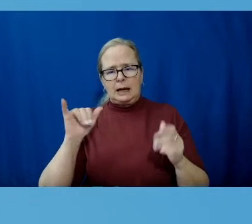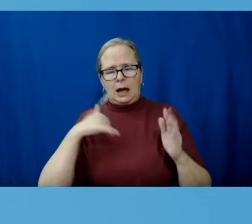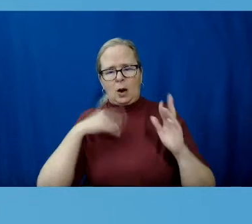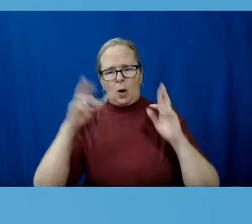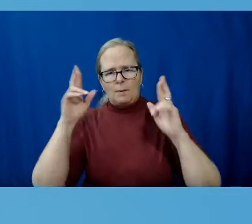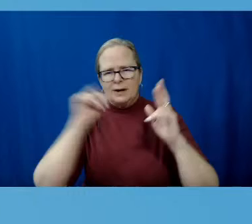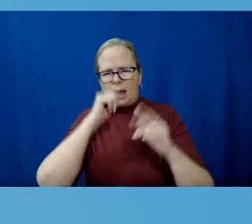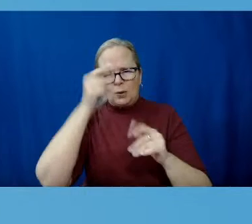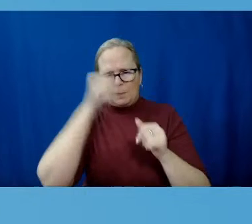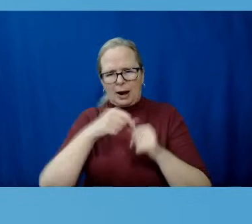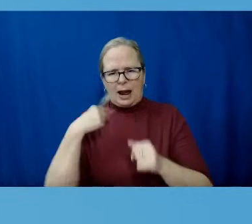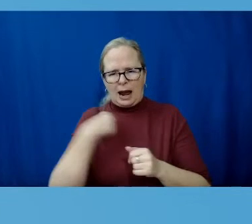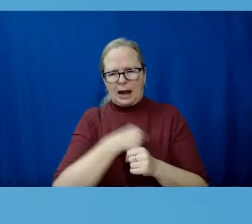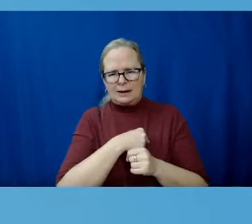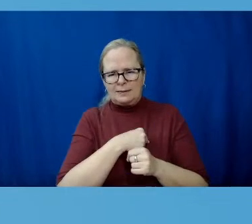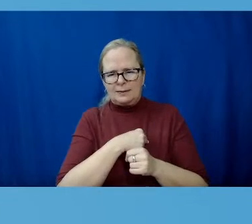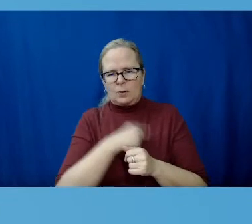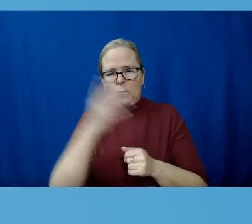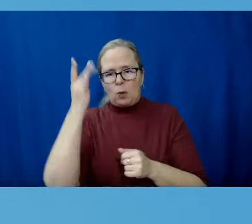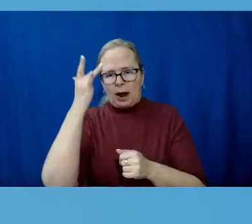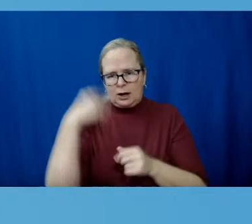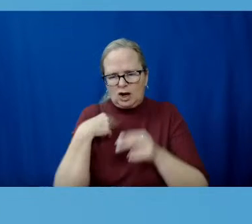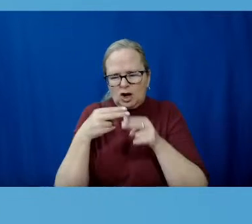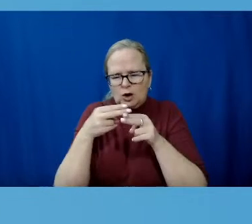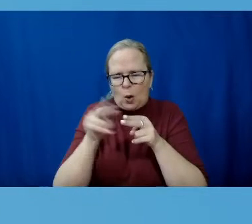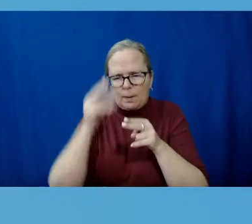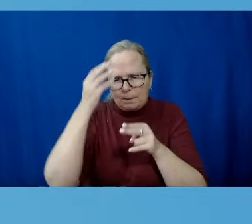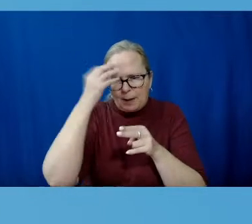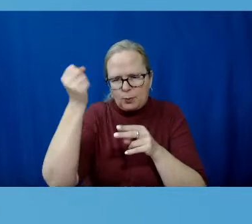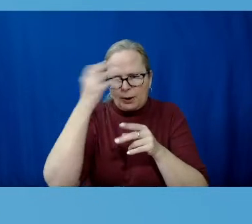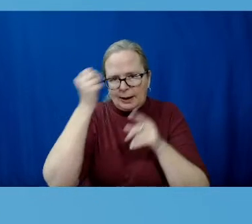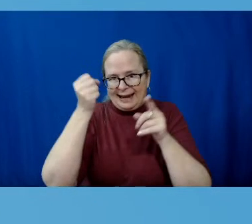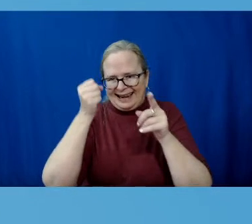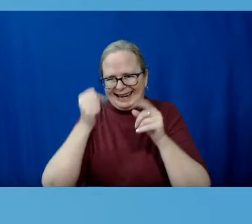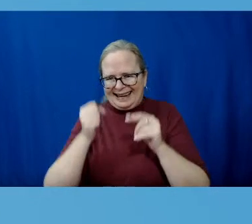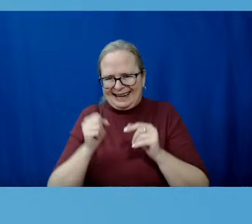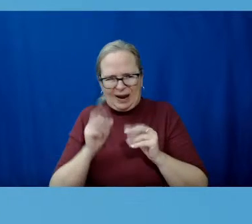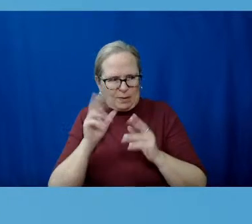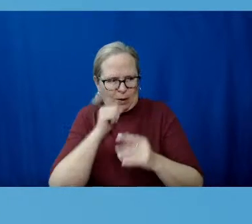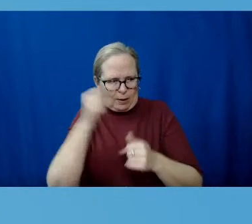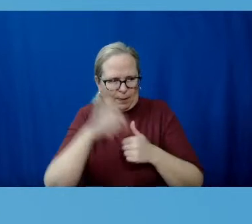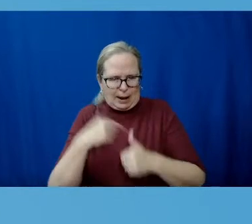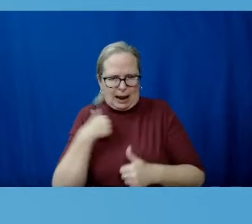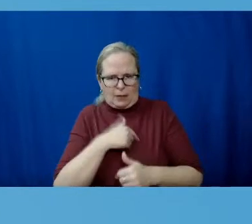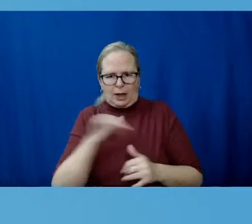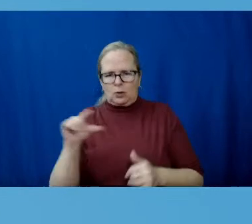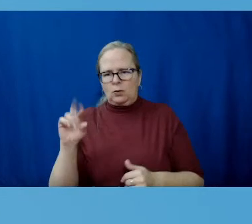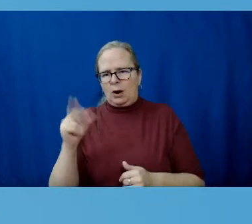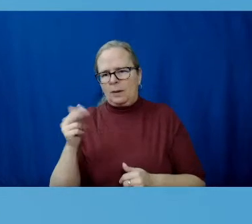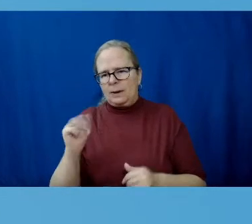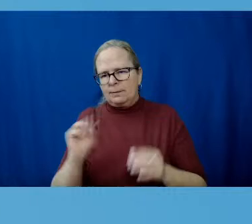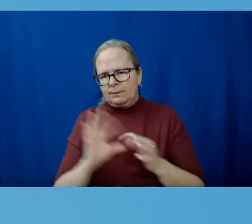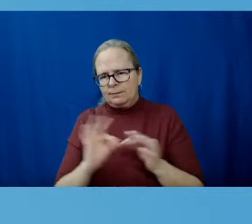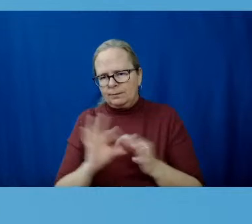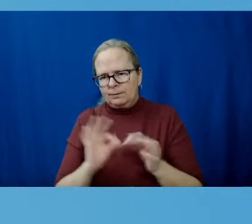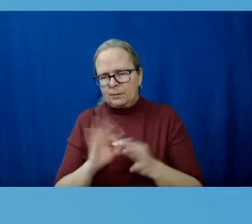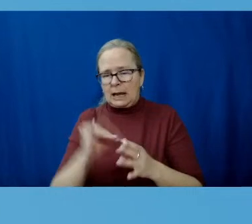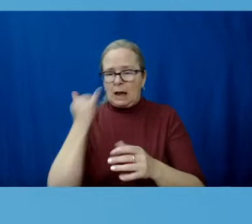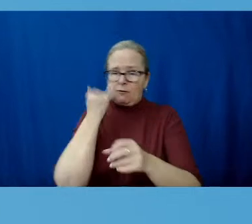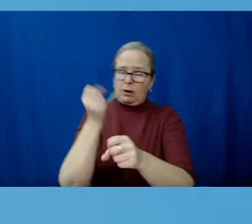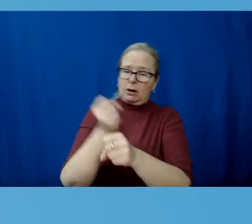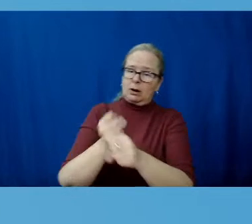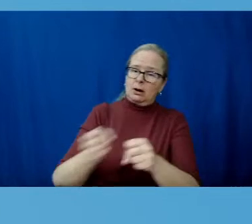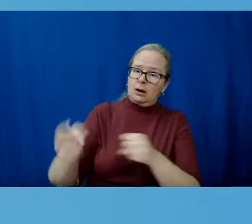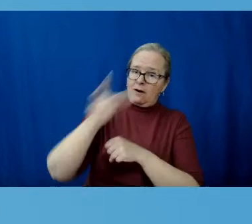really is under control and we can sort of see it in the rearview mirror, and the economy is picking up. So this is what Kenny is really betting on, that